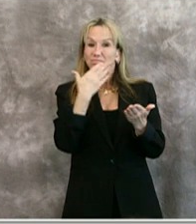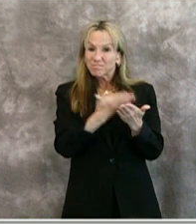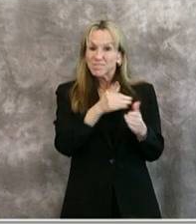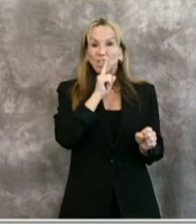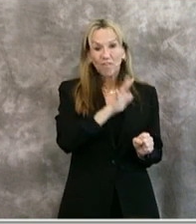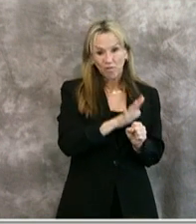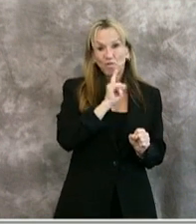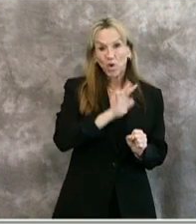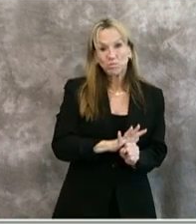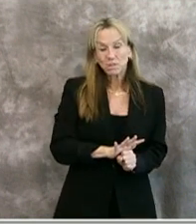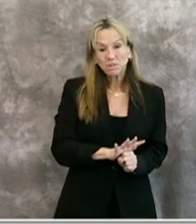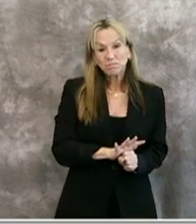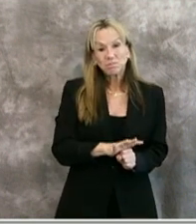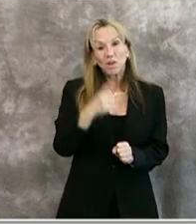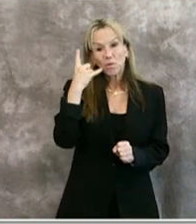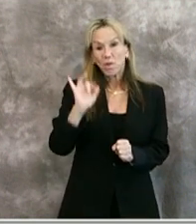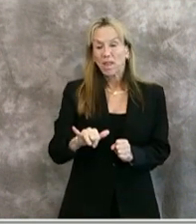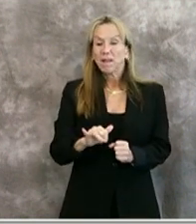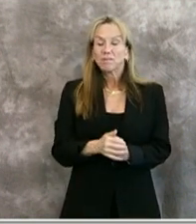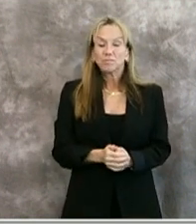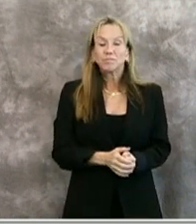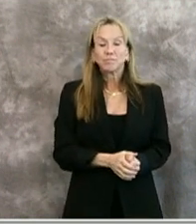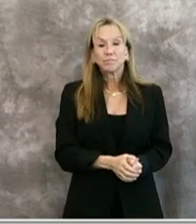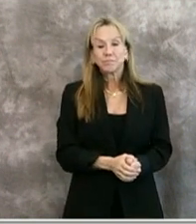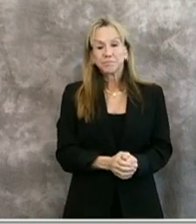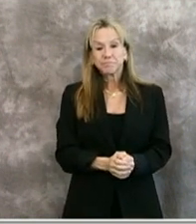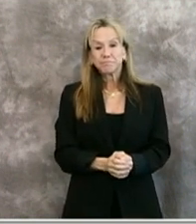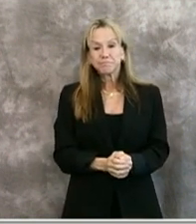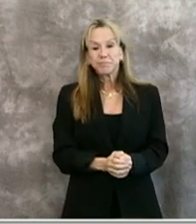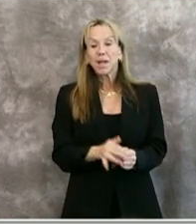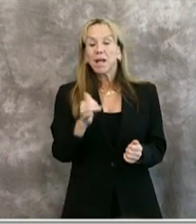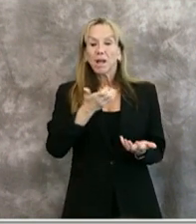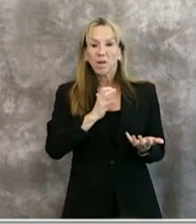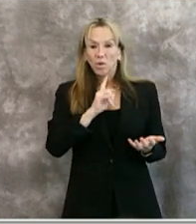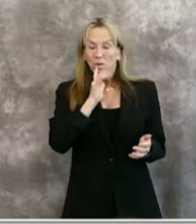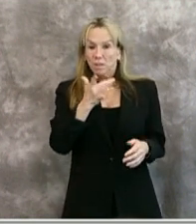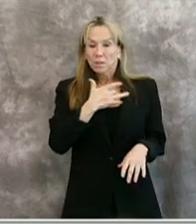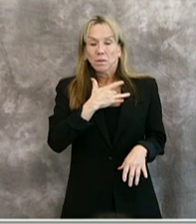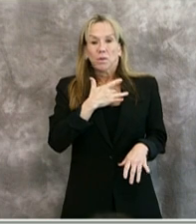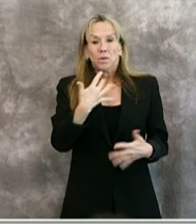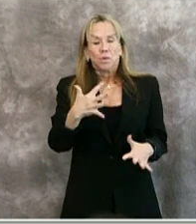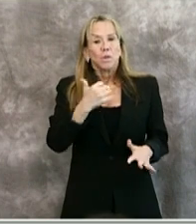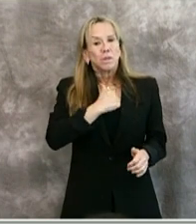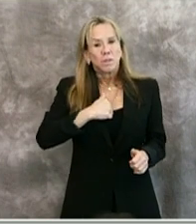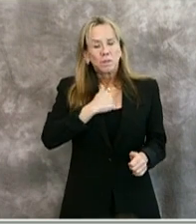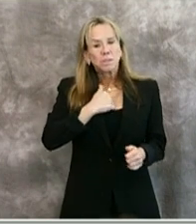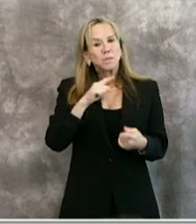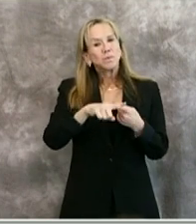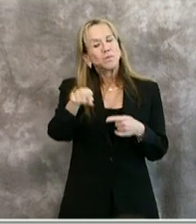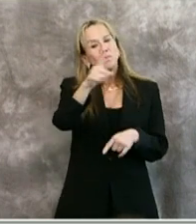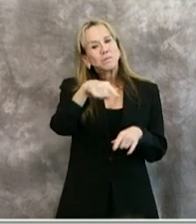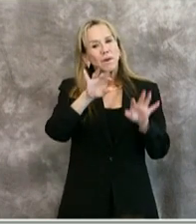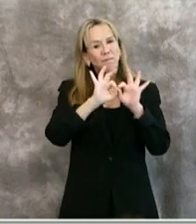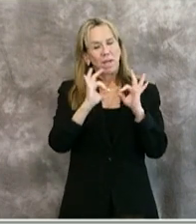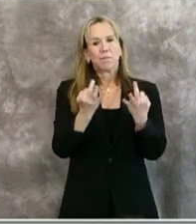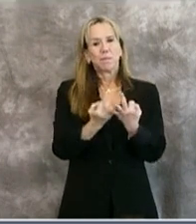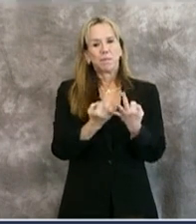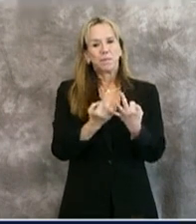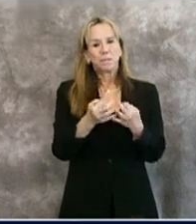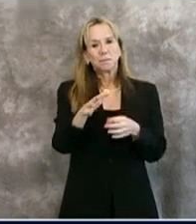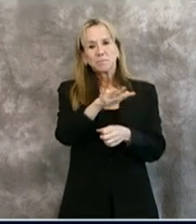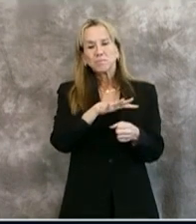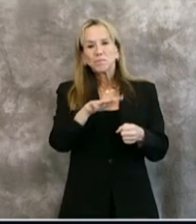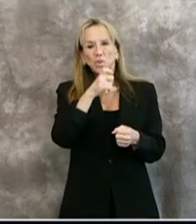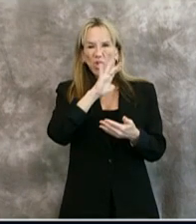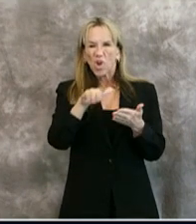laboratory-confirmed positive cases only. Our sympathies and condolences go out to the families